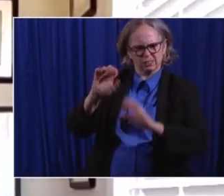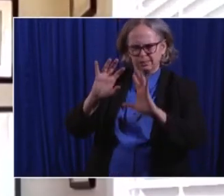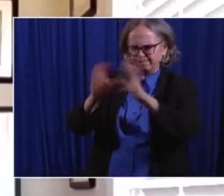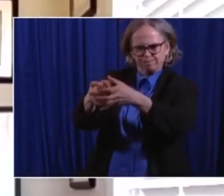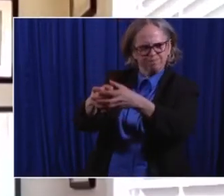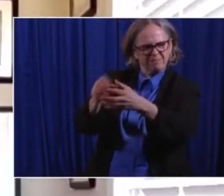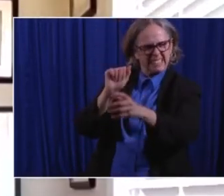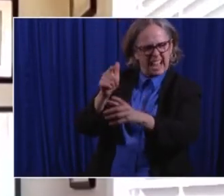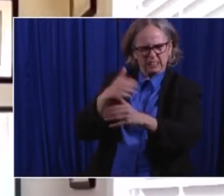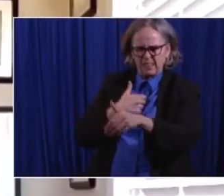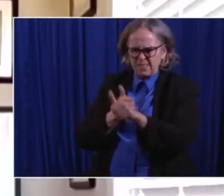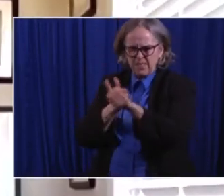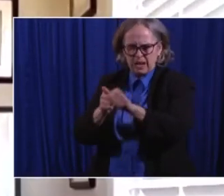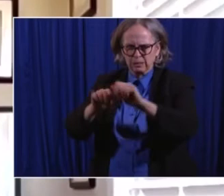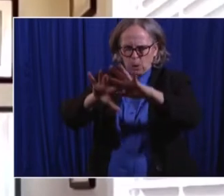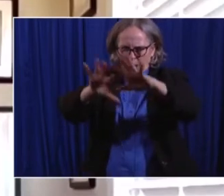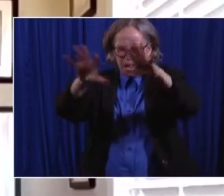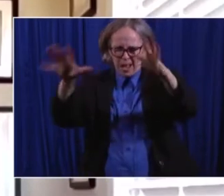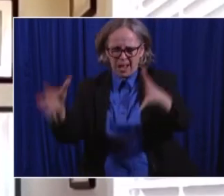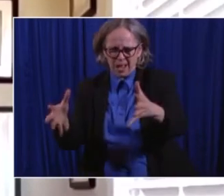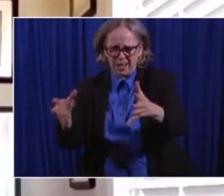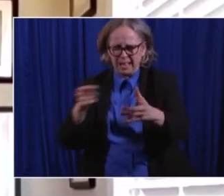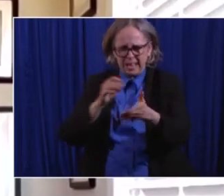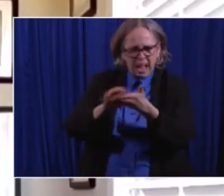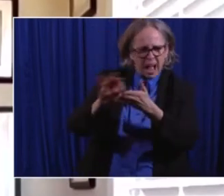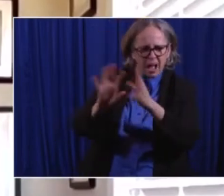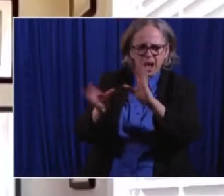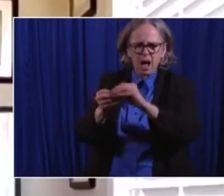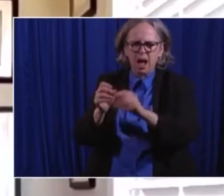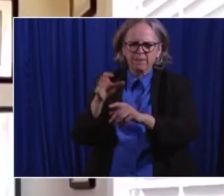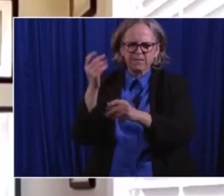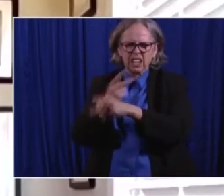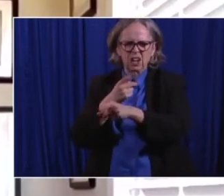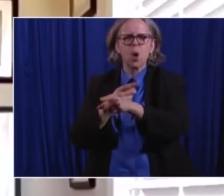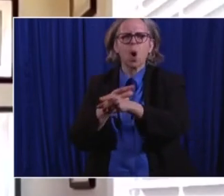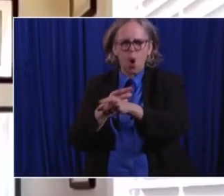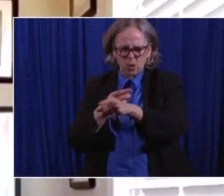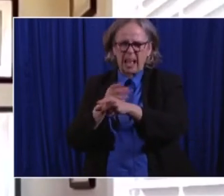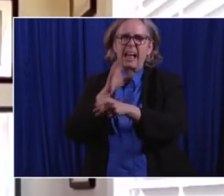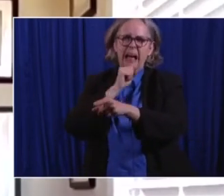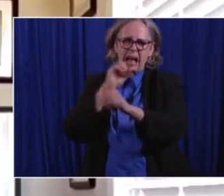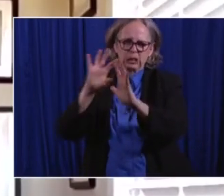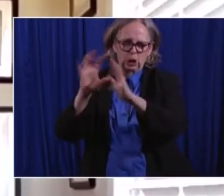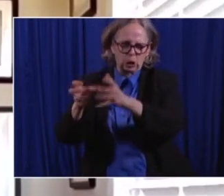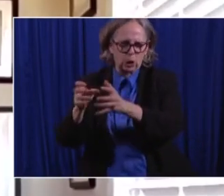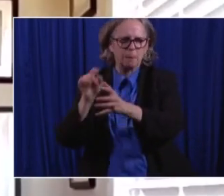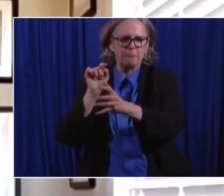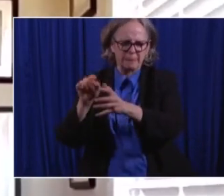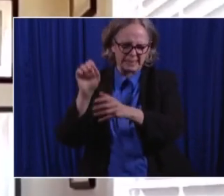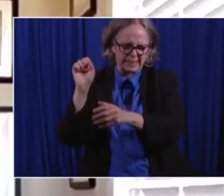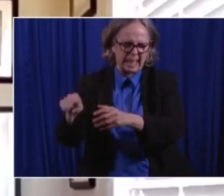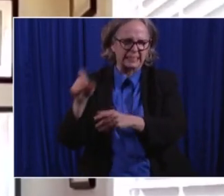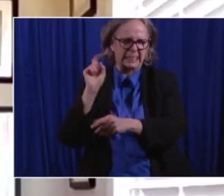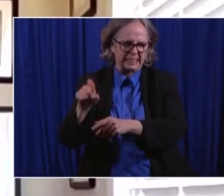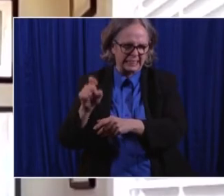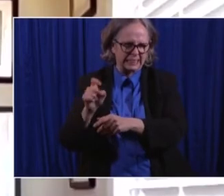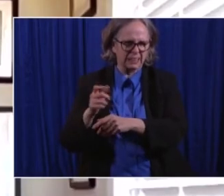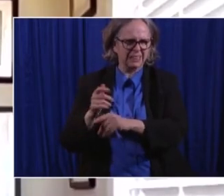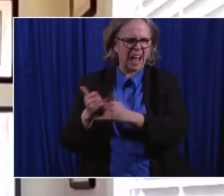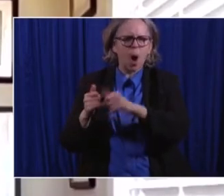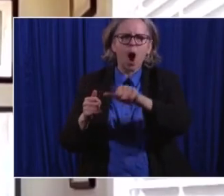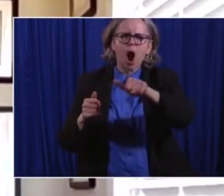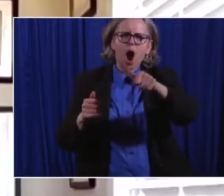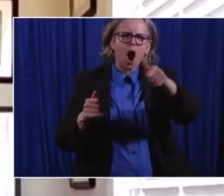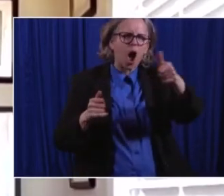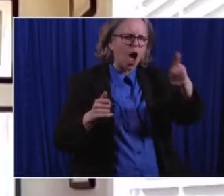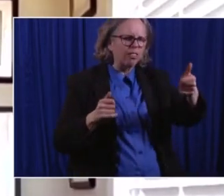where do we have circumstances where age does not better predict the risk of dying